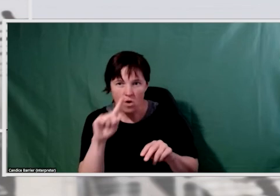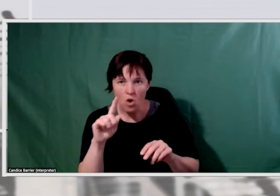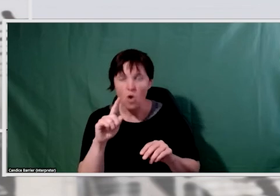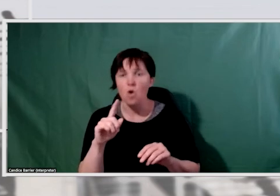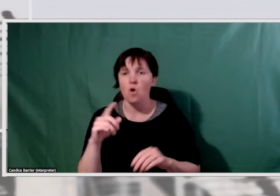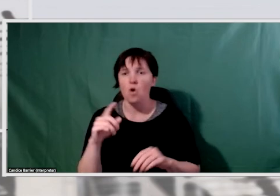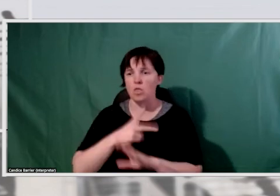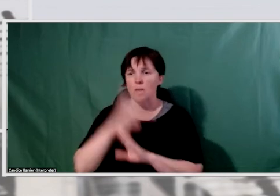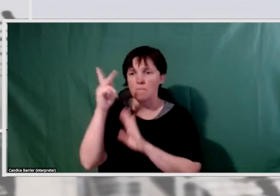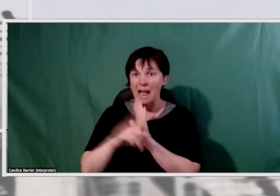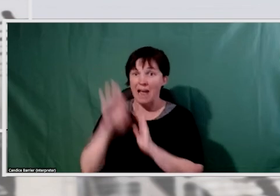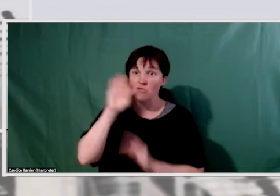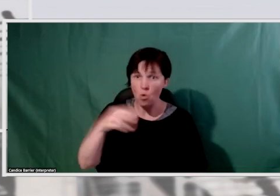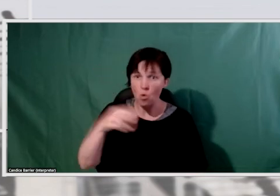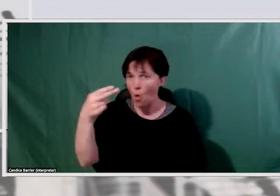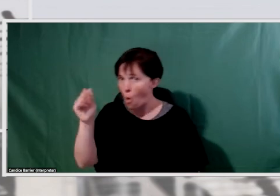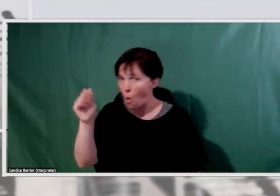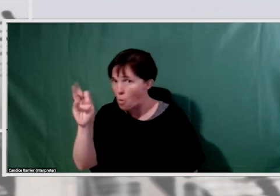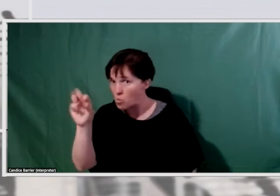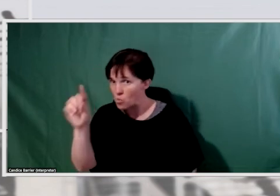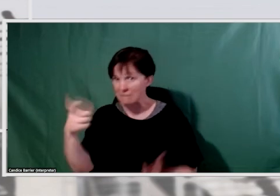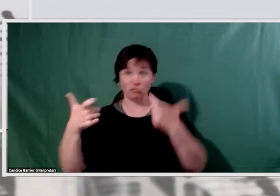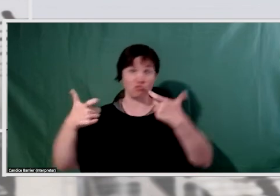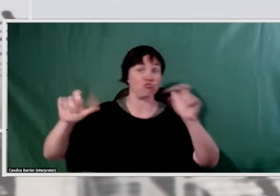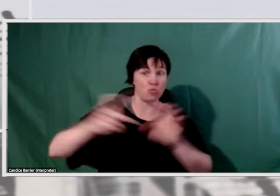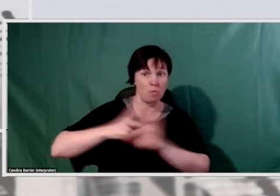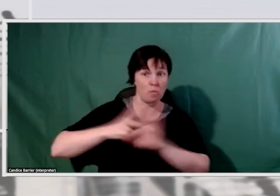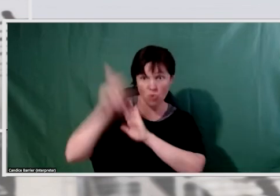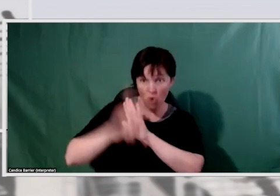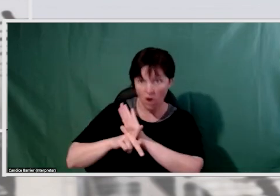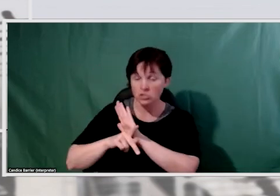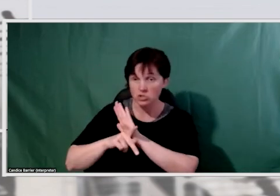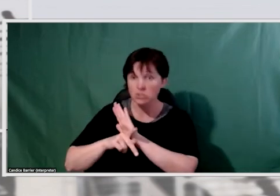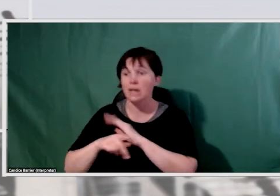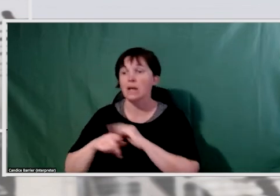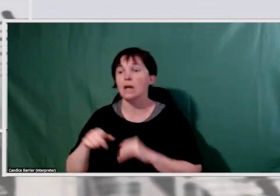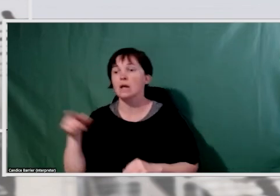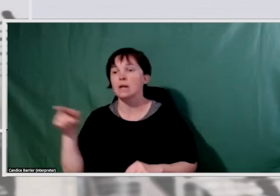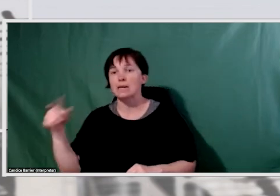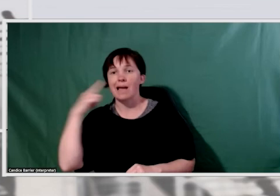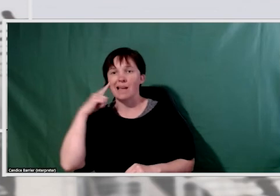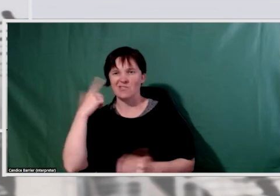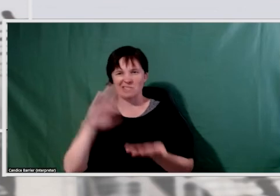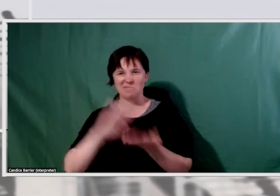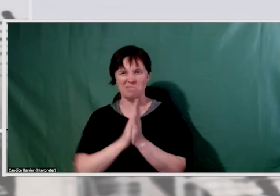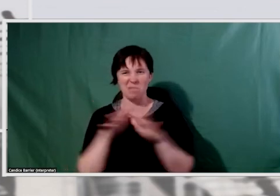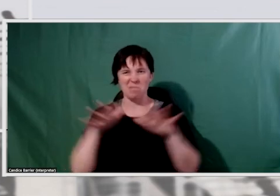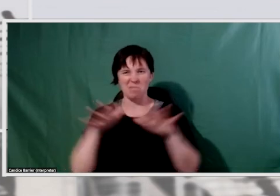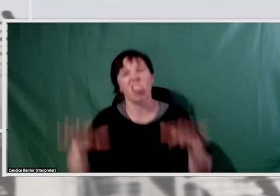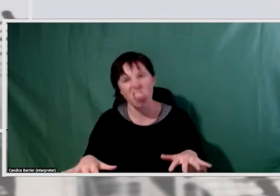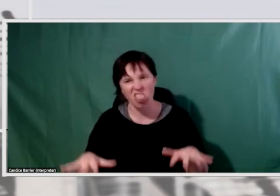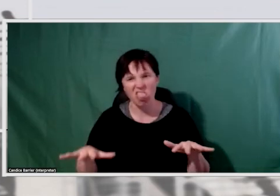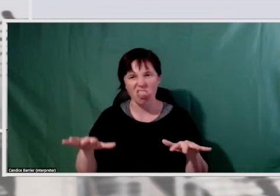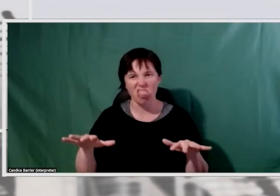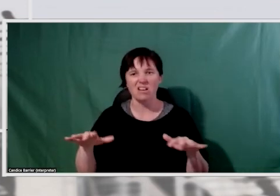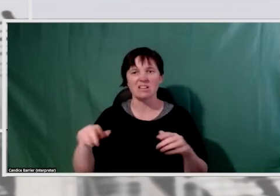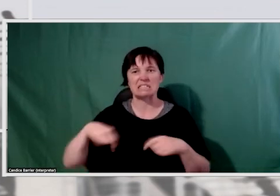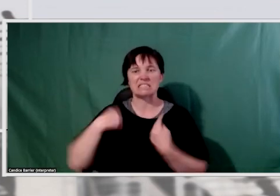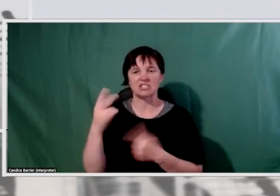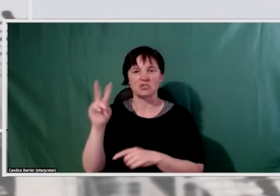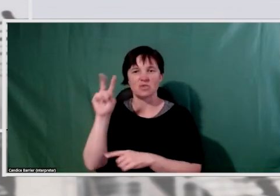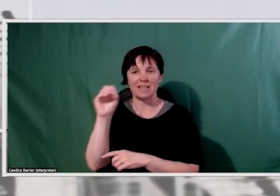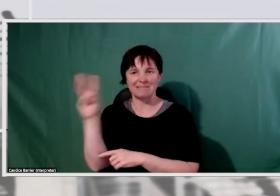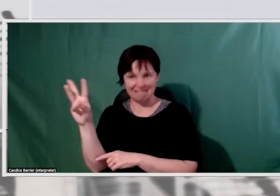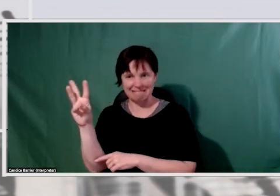project is a huge project, but I know that, for instance, there's the Homewood North Parklet that has sat dormant since 2006. There's a recreation field on